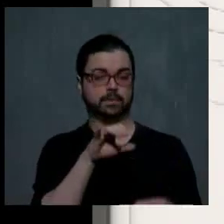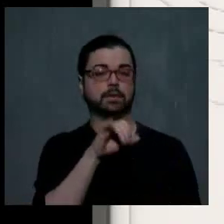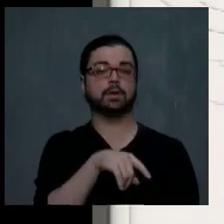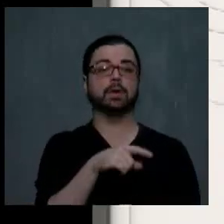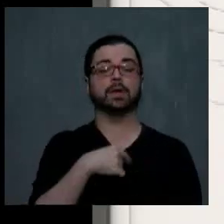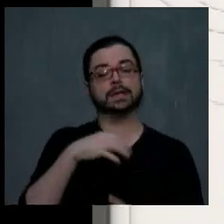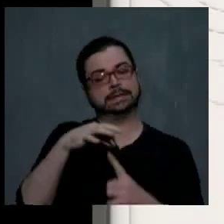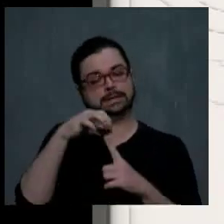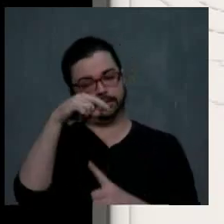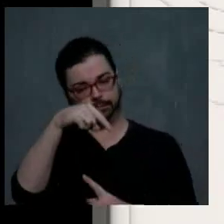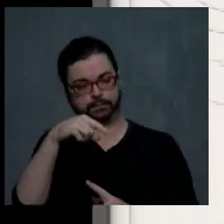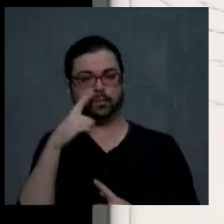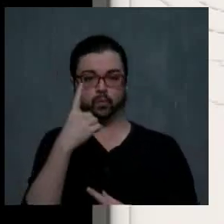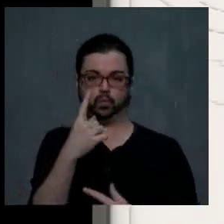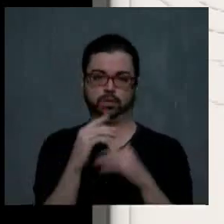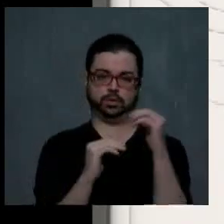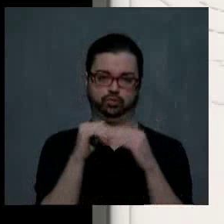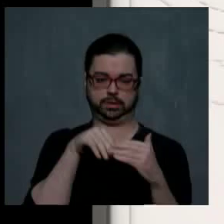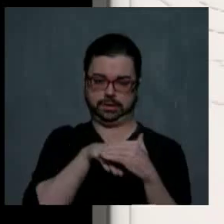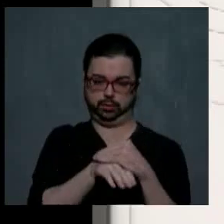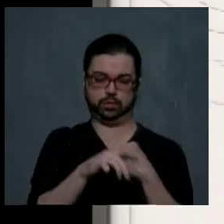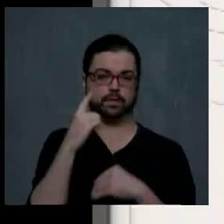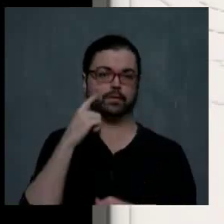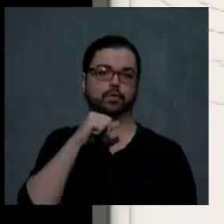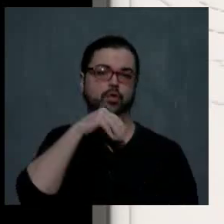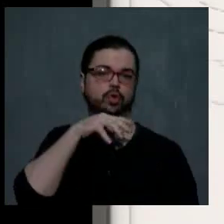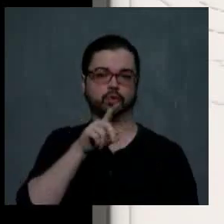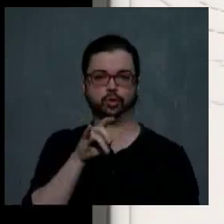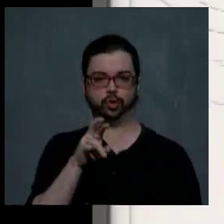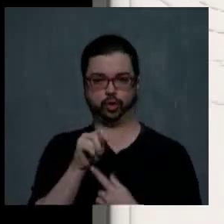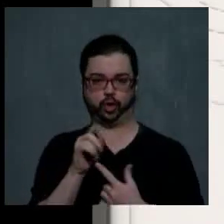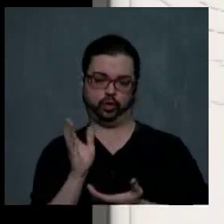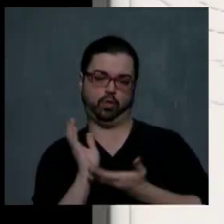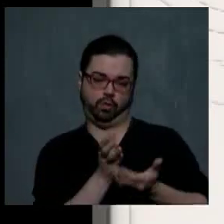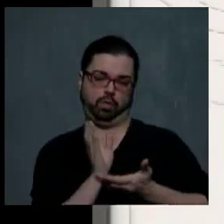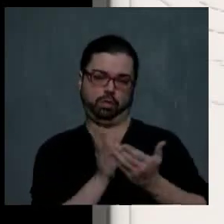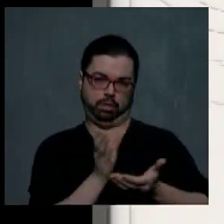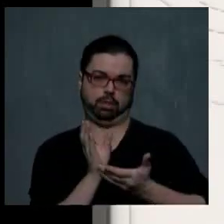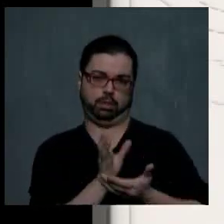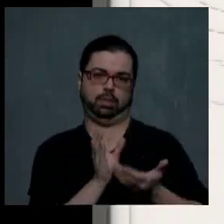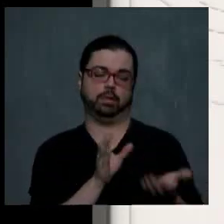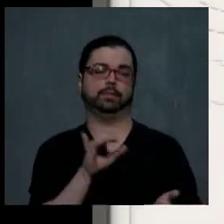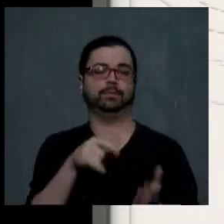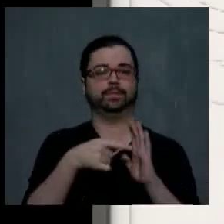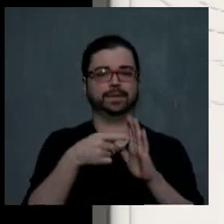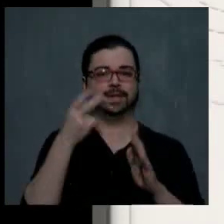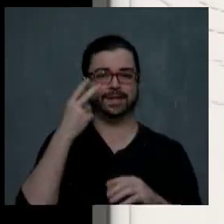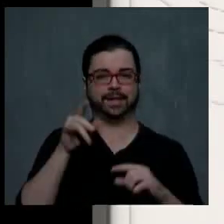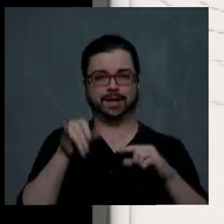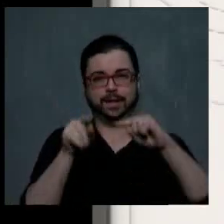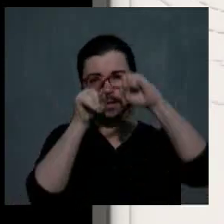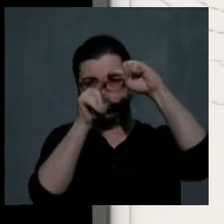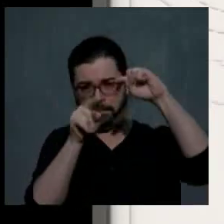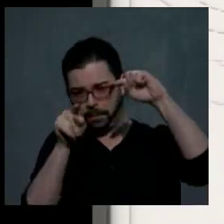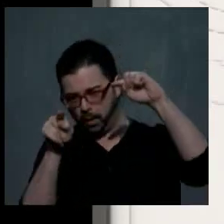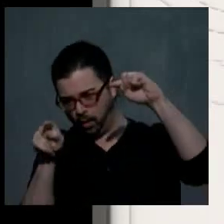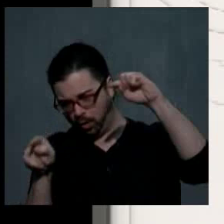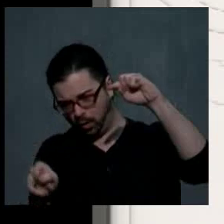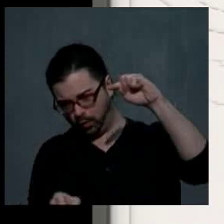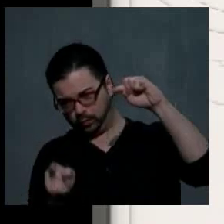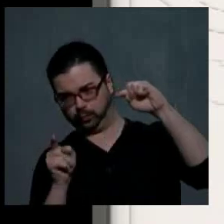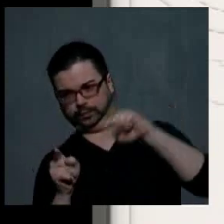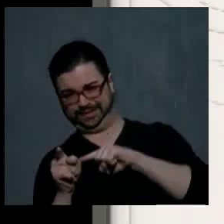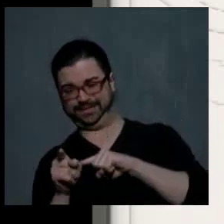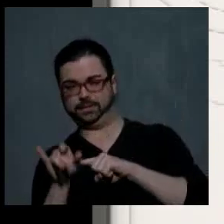plan up there kind of represents where the contours on the middle, in the middle of that kind of bow-shaped donut hole where dirt would be